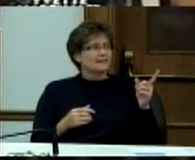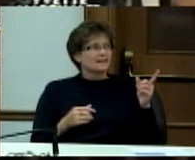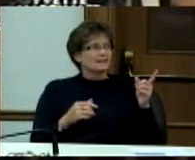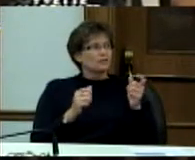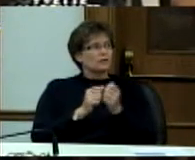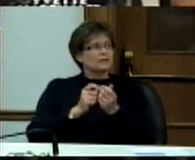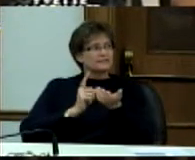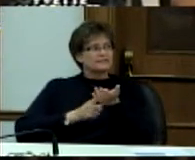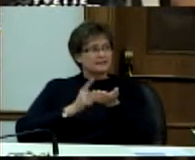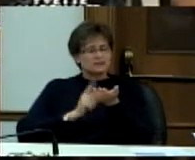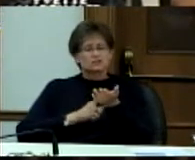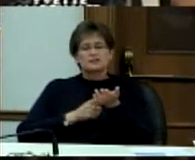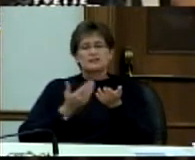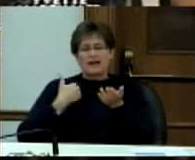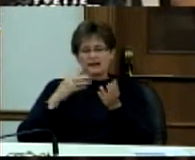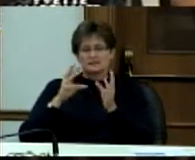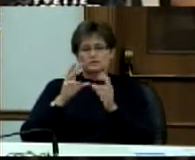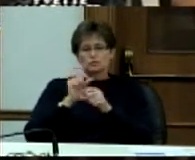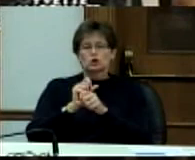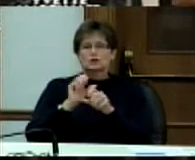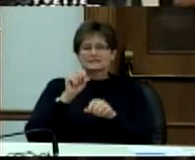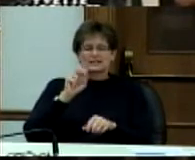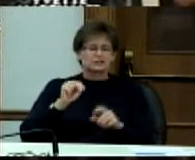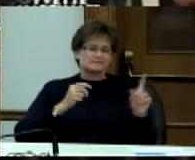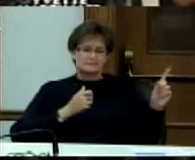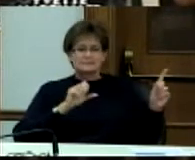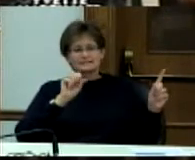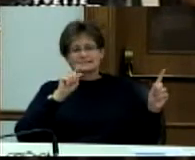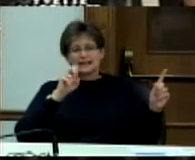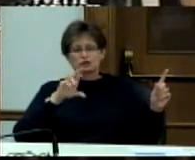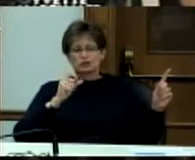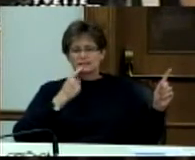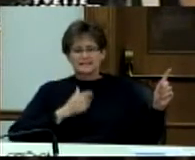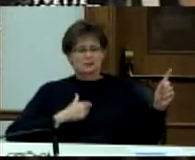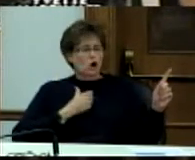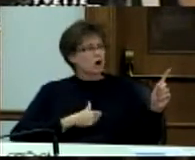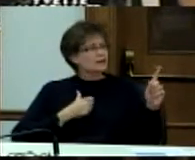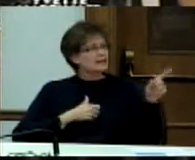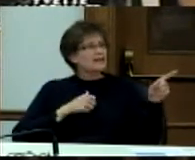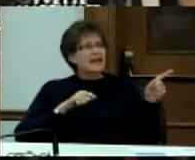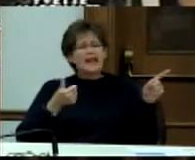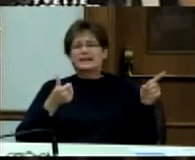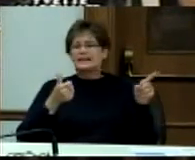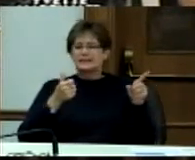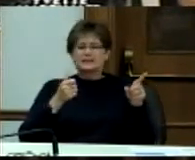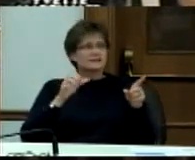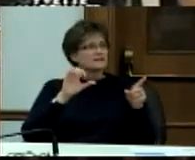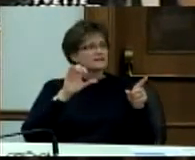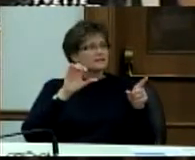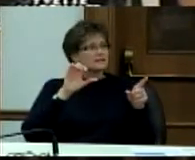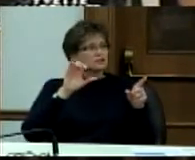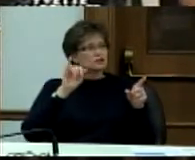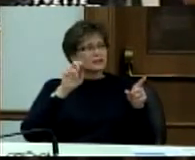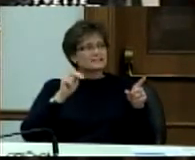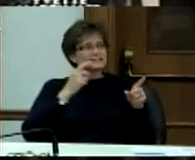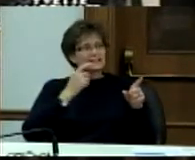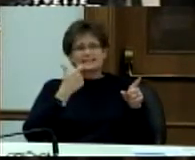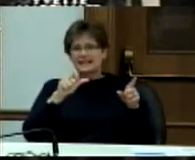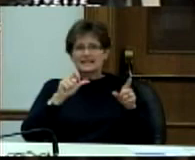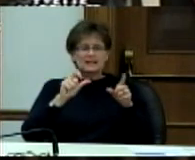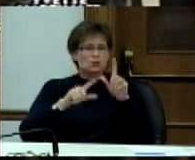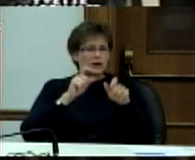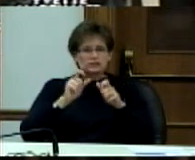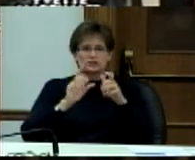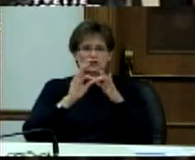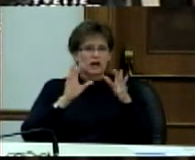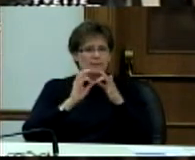As per our discussion Yeah. work session last week. Yeah, I apologize for that. All right, any other comments or questions on the agenda before